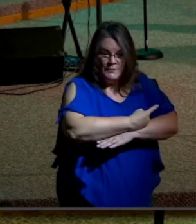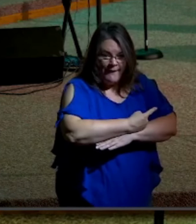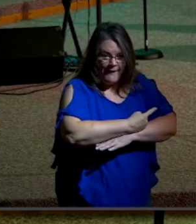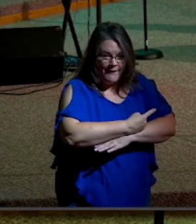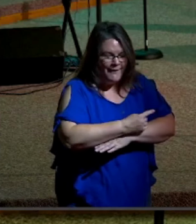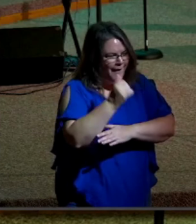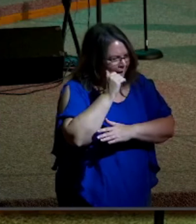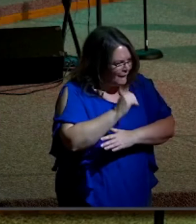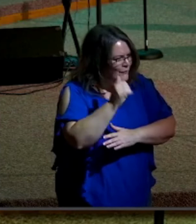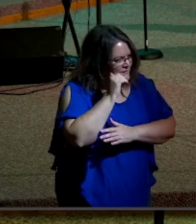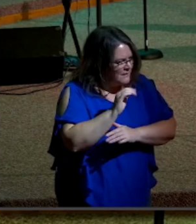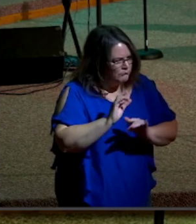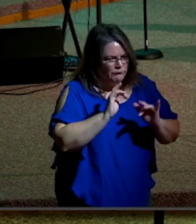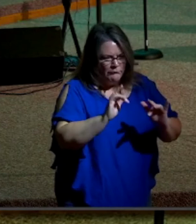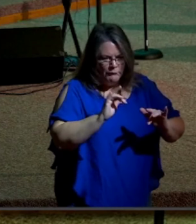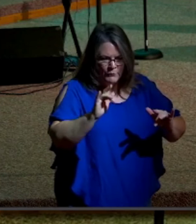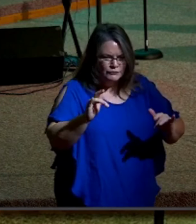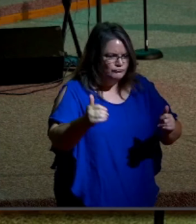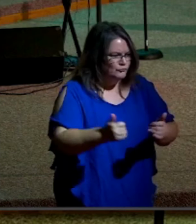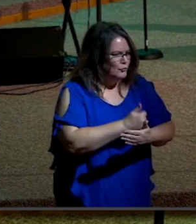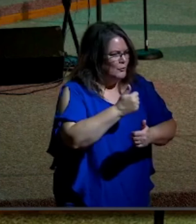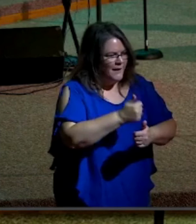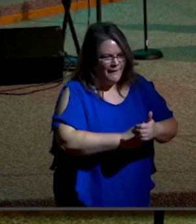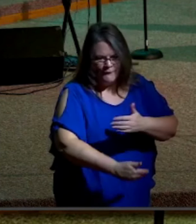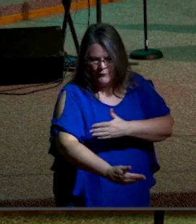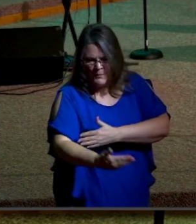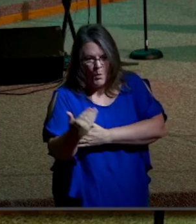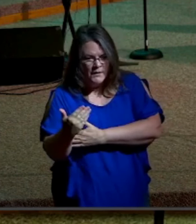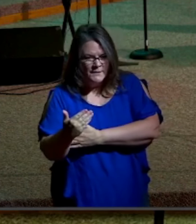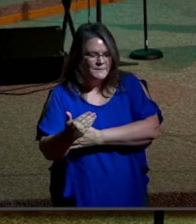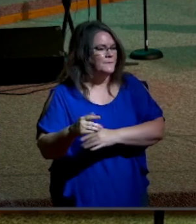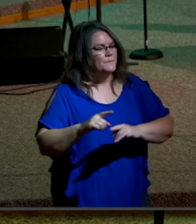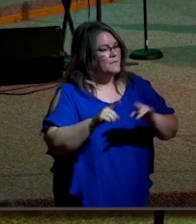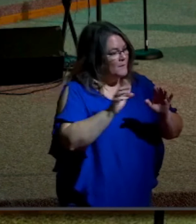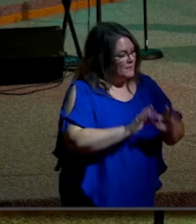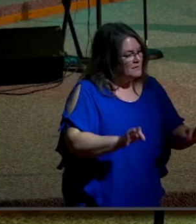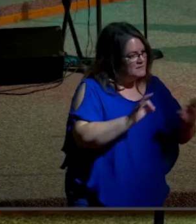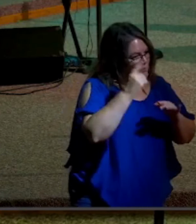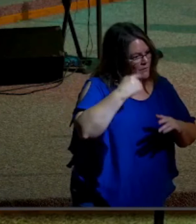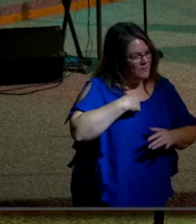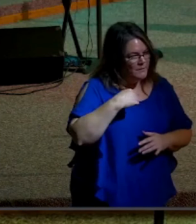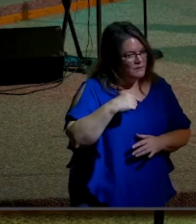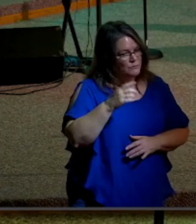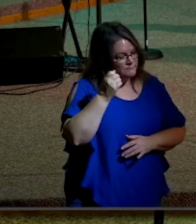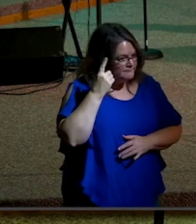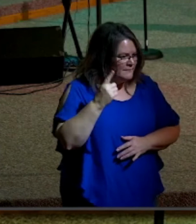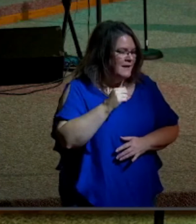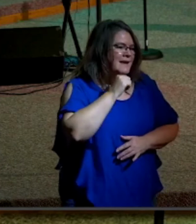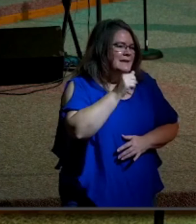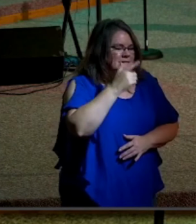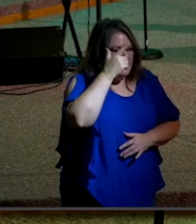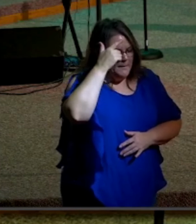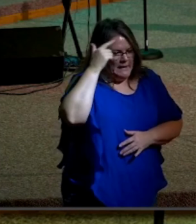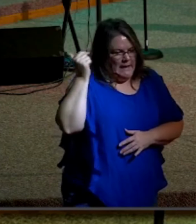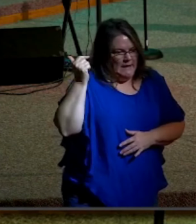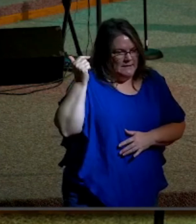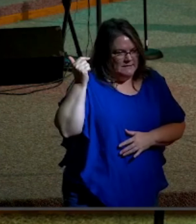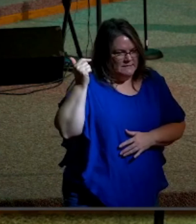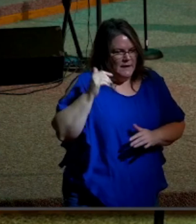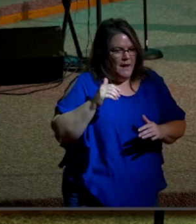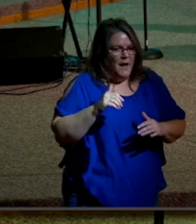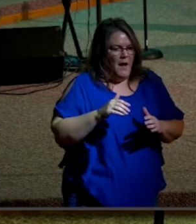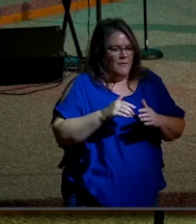his mercies are new every morning. But it's important for you to hear this, that it's not because of how good I